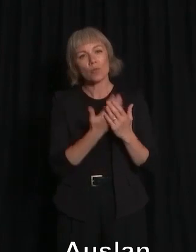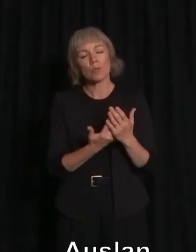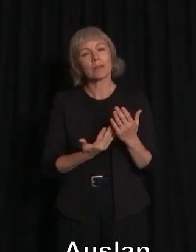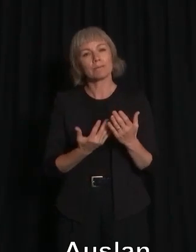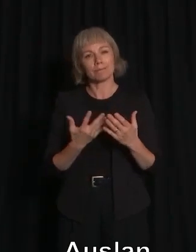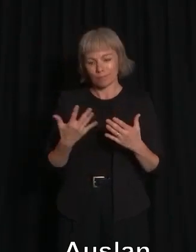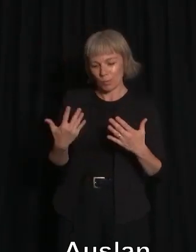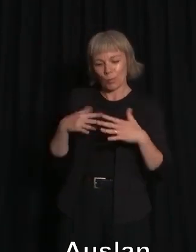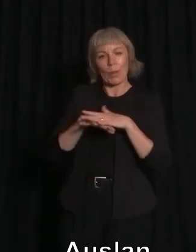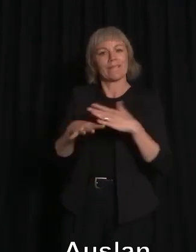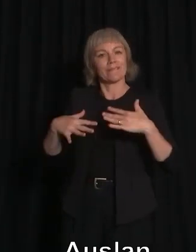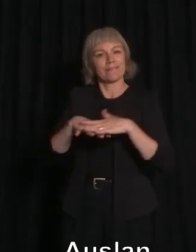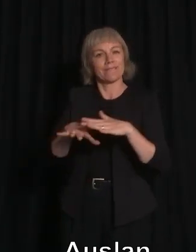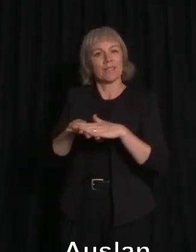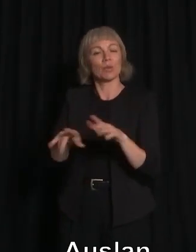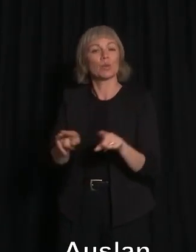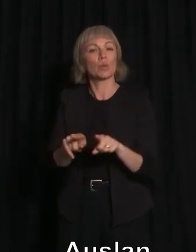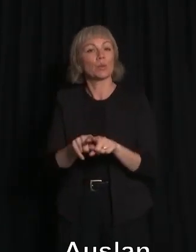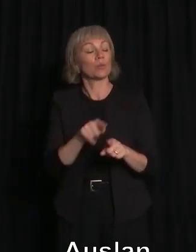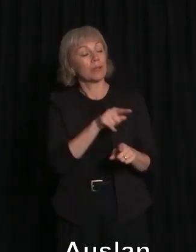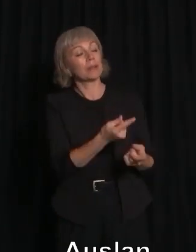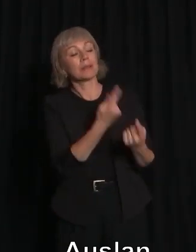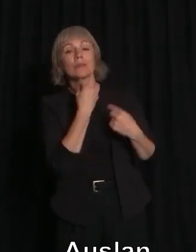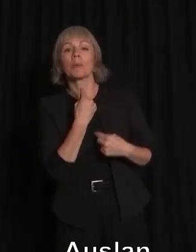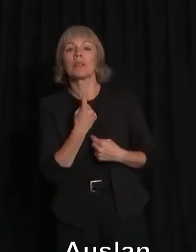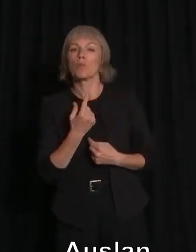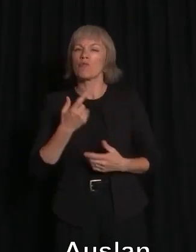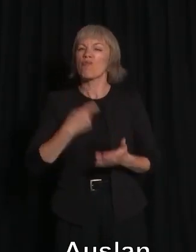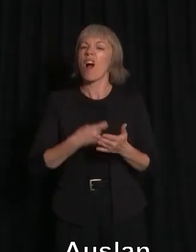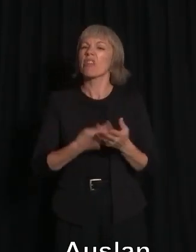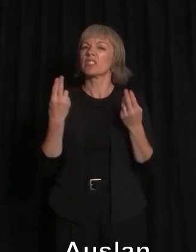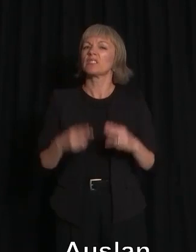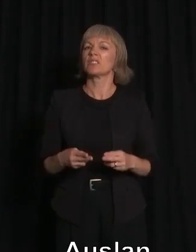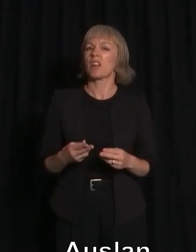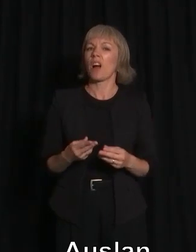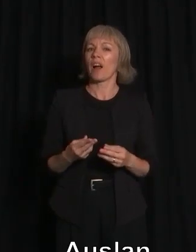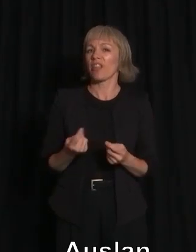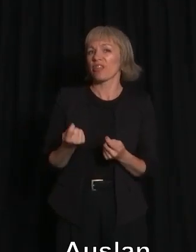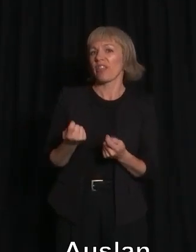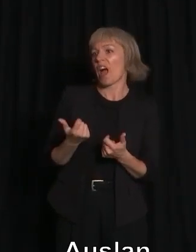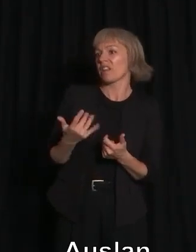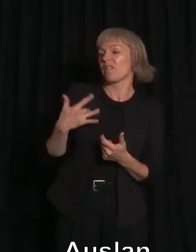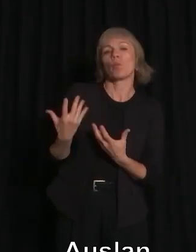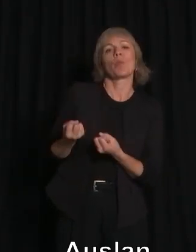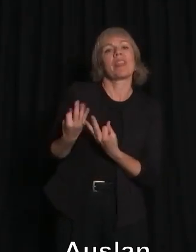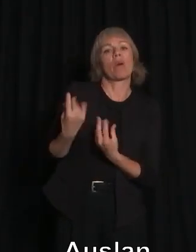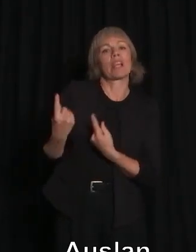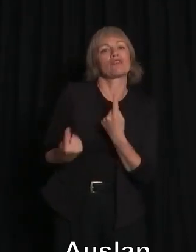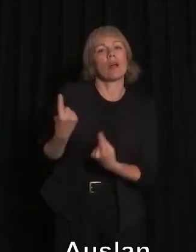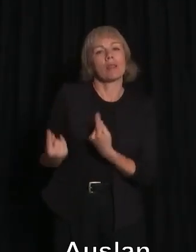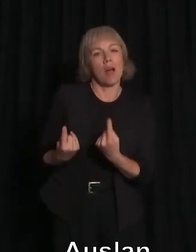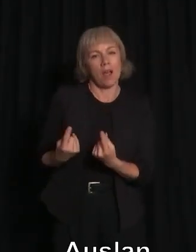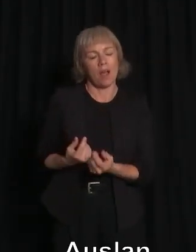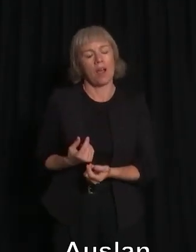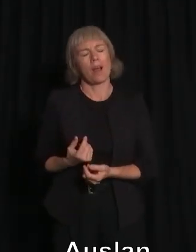knew that we would rather be dead than not loving each other, he said to me. Free and